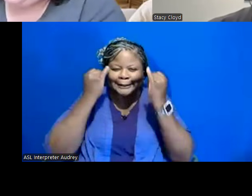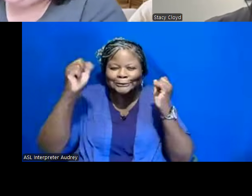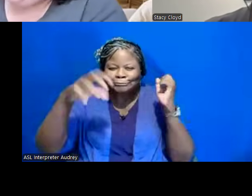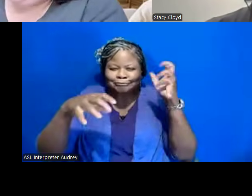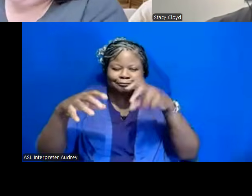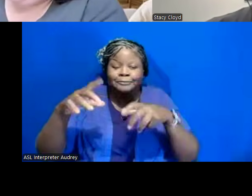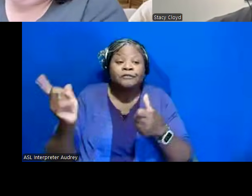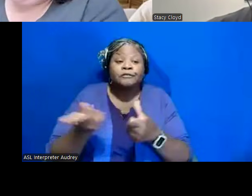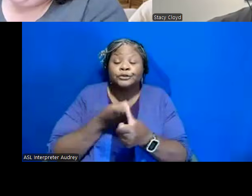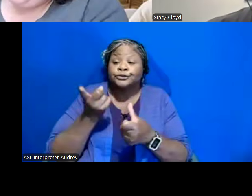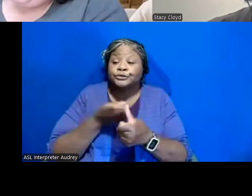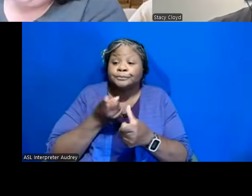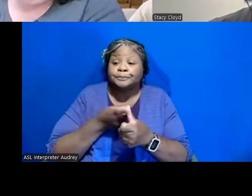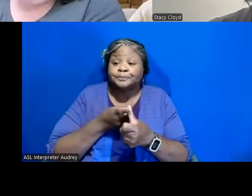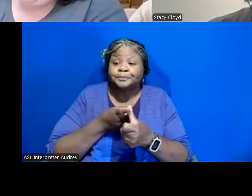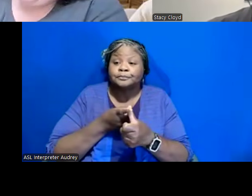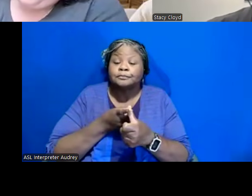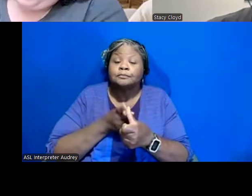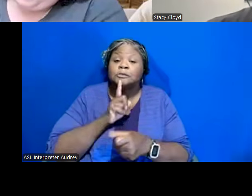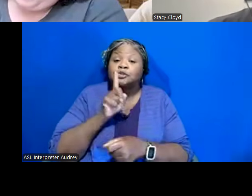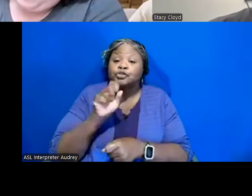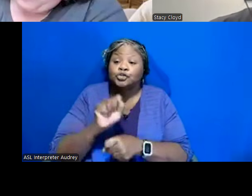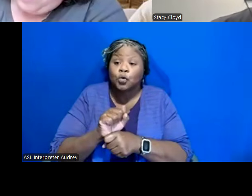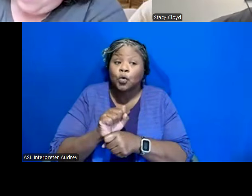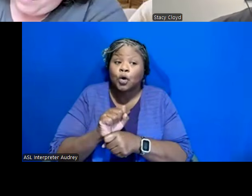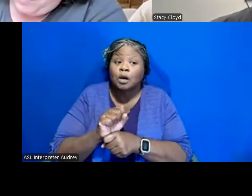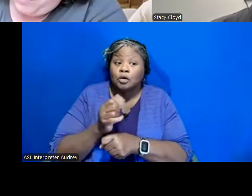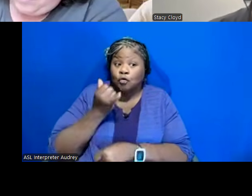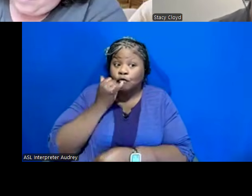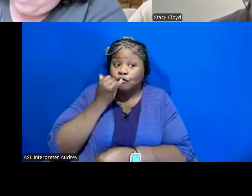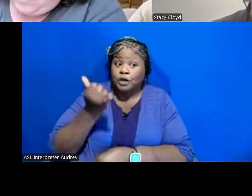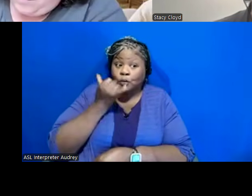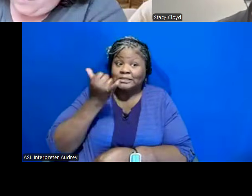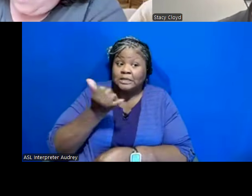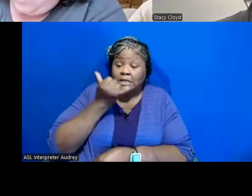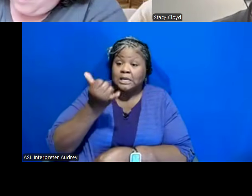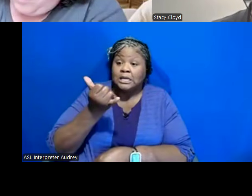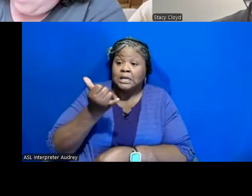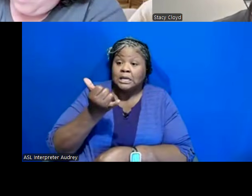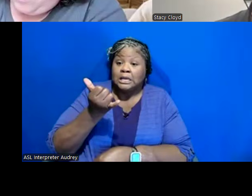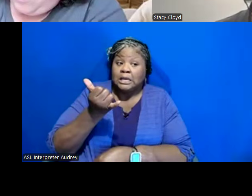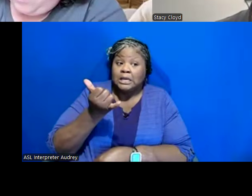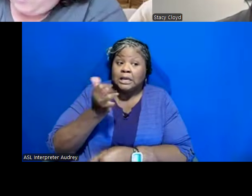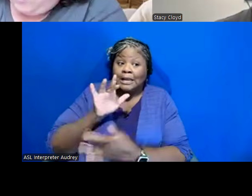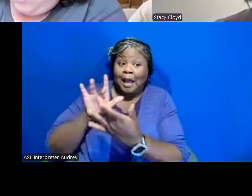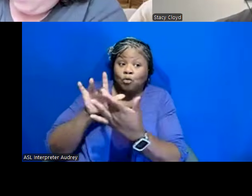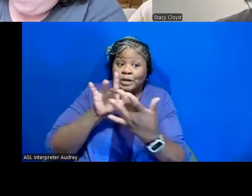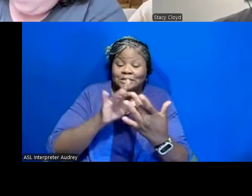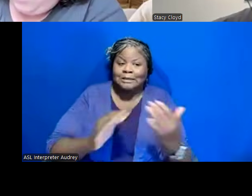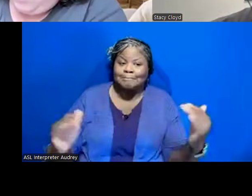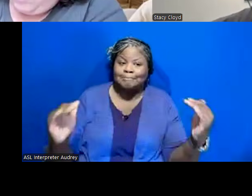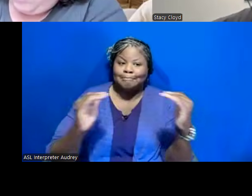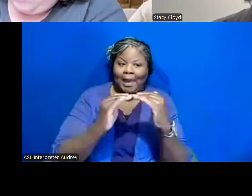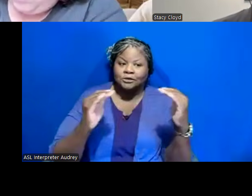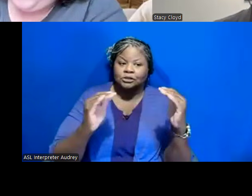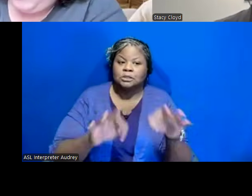first is to make sure that the frequency and desperation of your outreach is matching the importance of